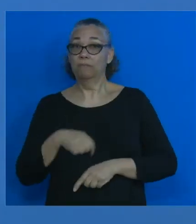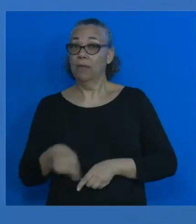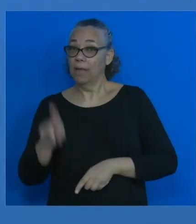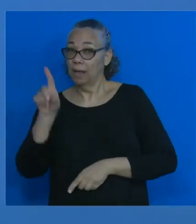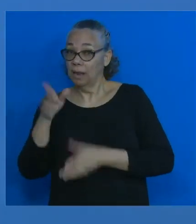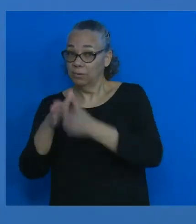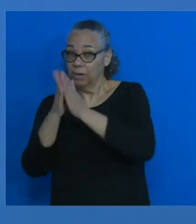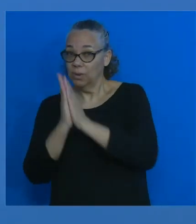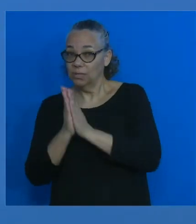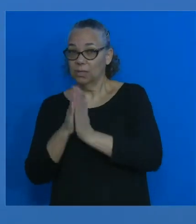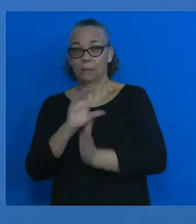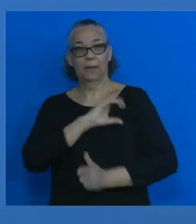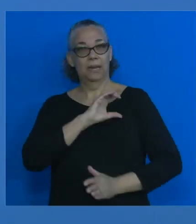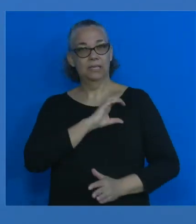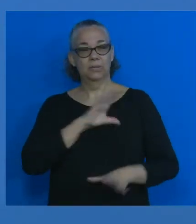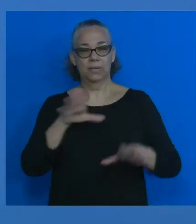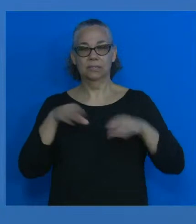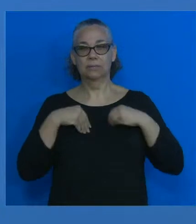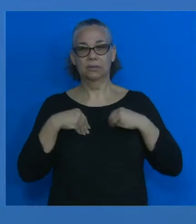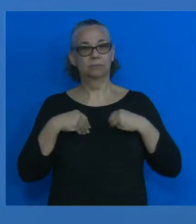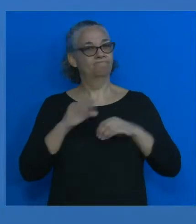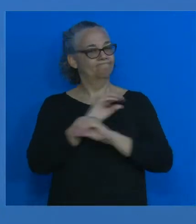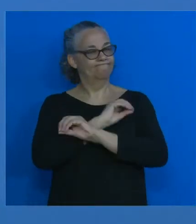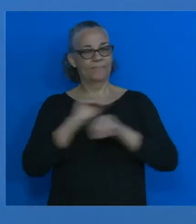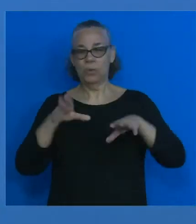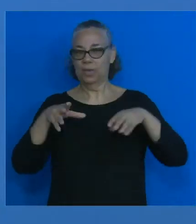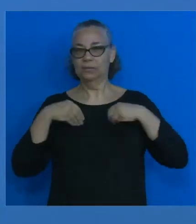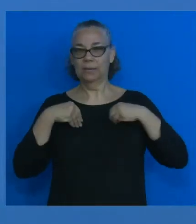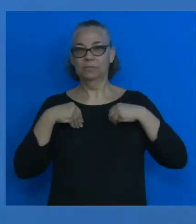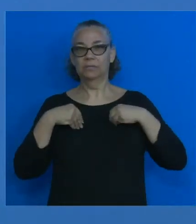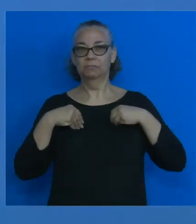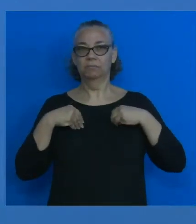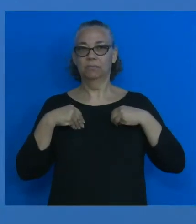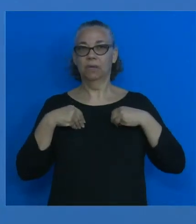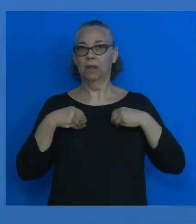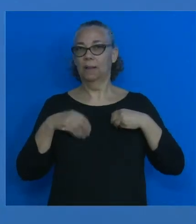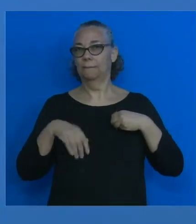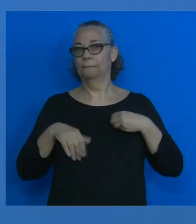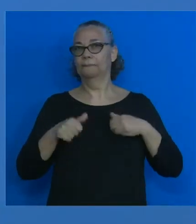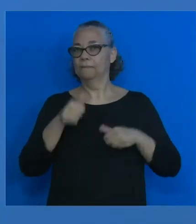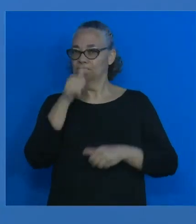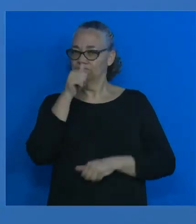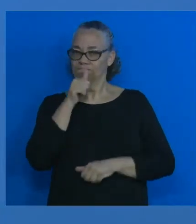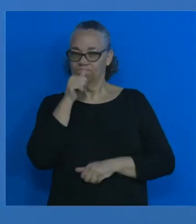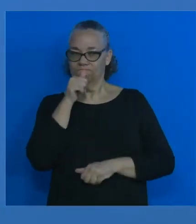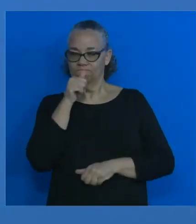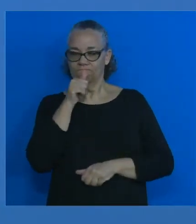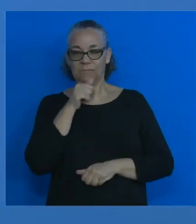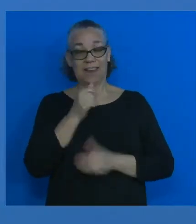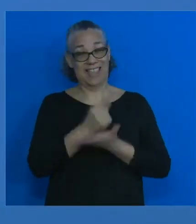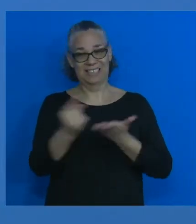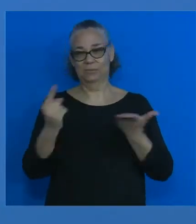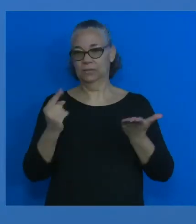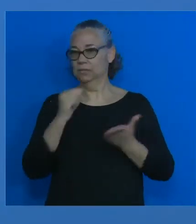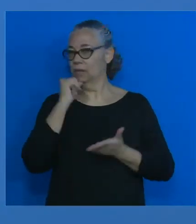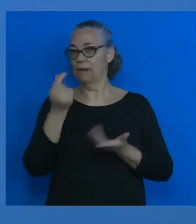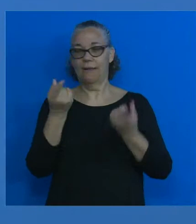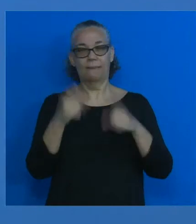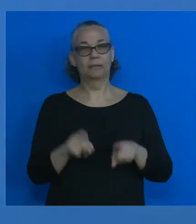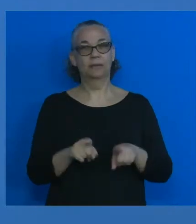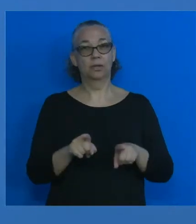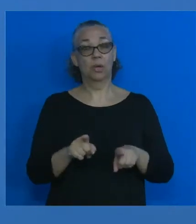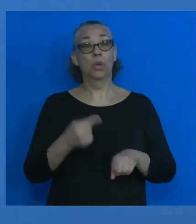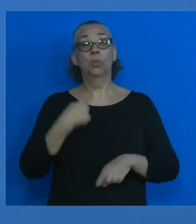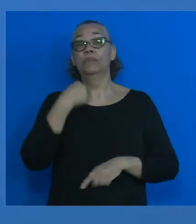a zero tolerance approach. And to be clear, last week a zero tolerance approach was not adopted. We have asked